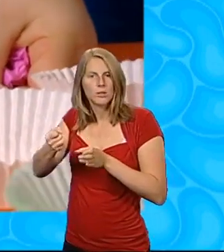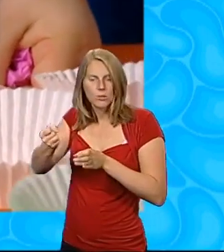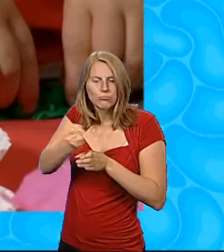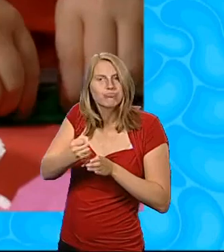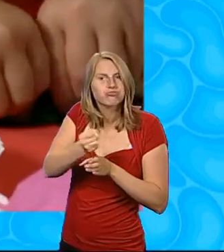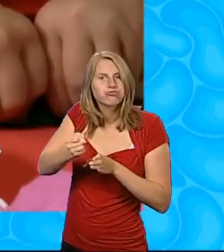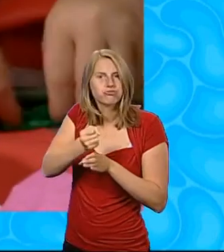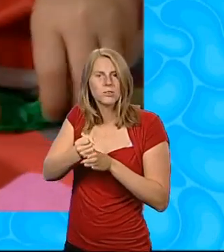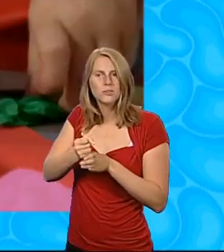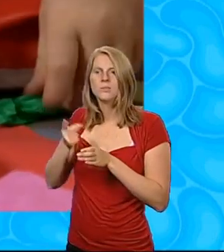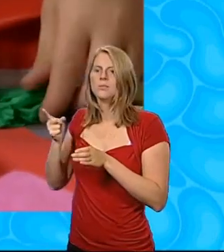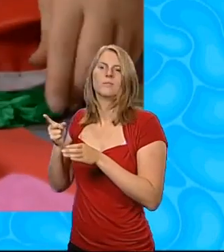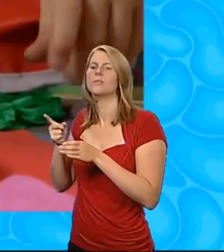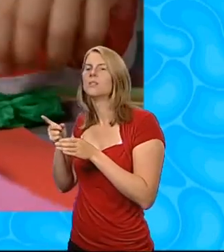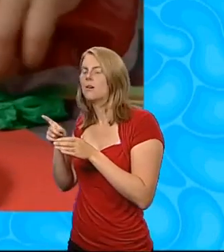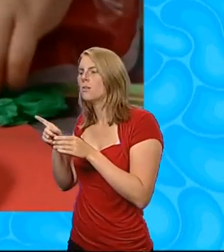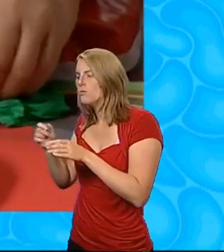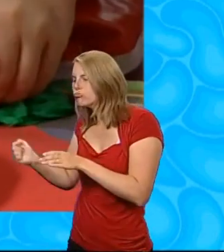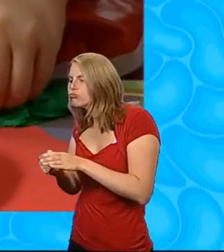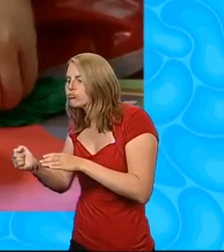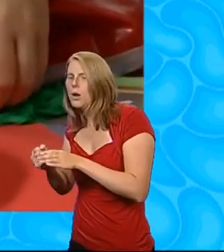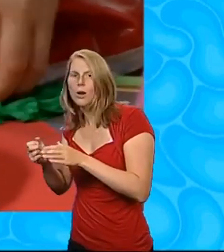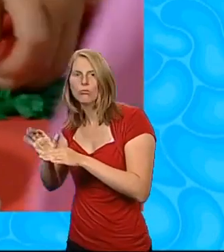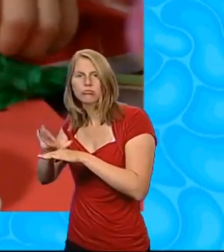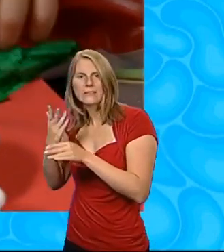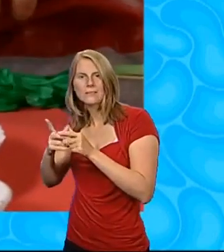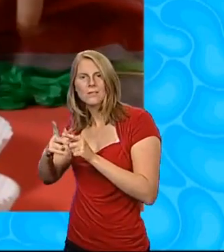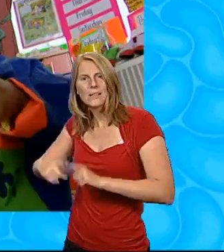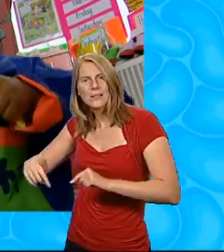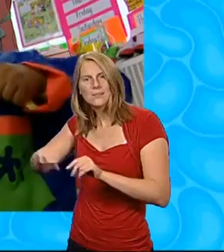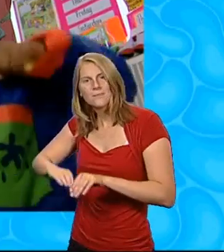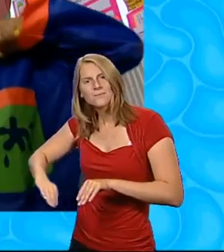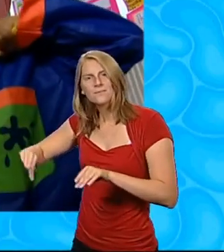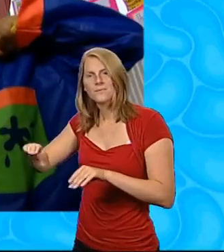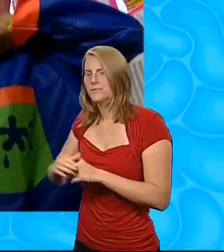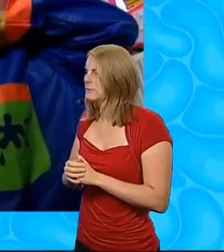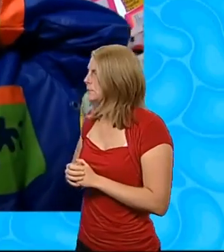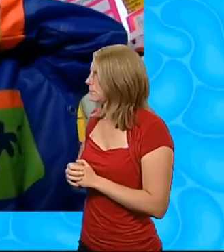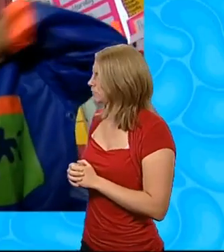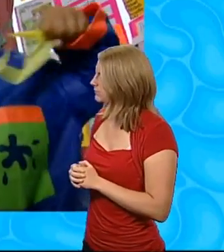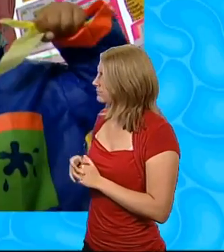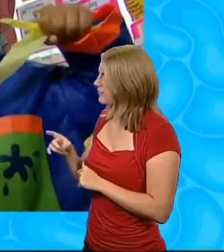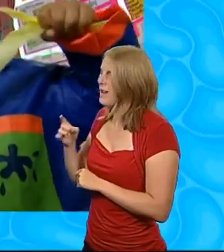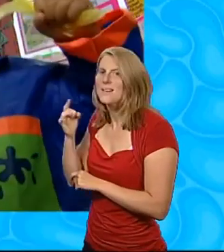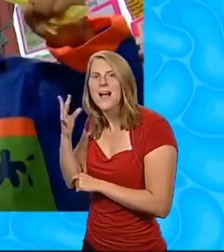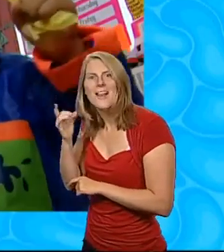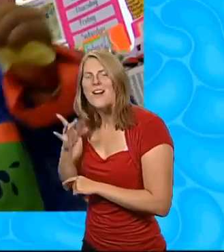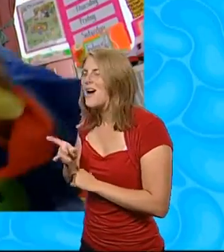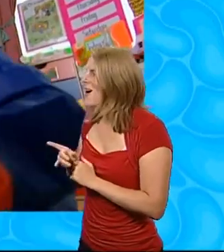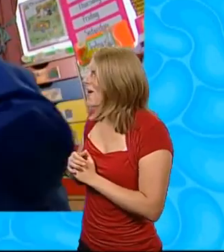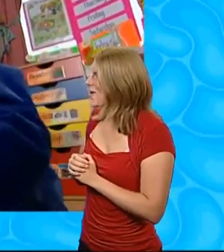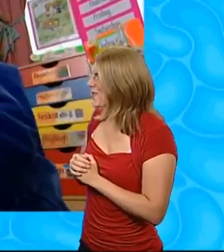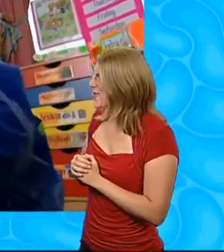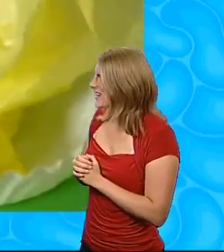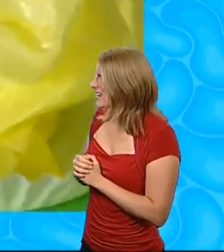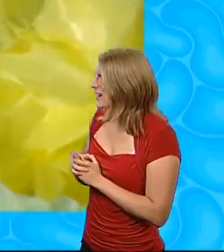the cupcake case. Now, what are we going to put in it? Some scrunched up green tissue paper, is it? Or some yellow? Or some pink? Go on, Claudia. Go on, you can